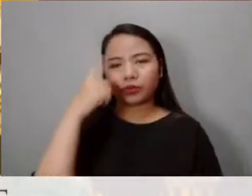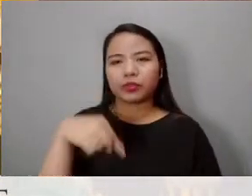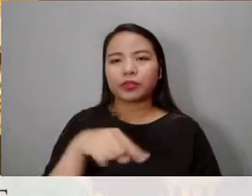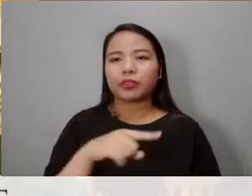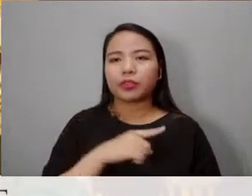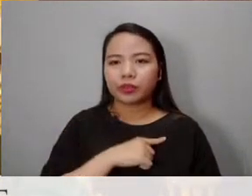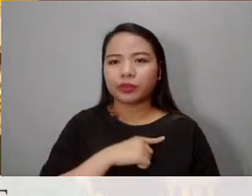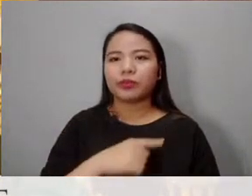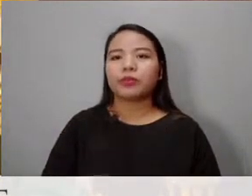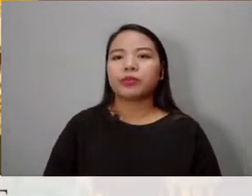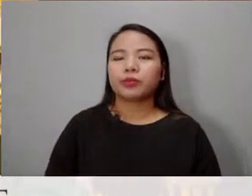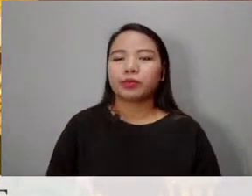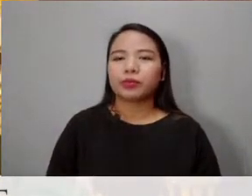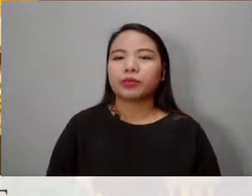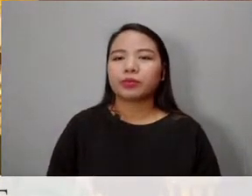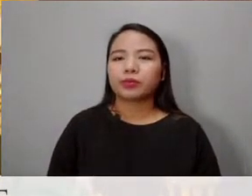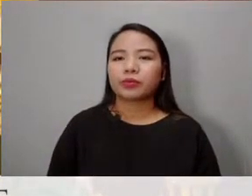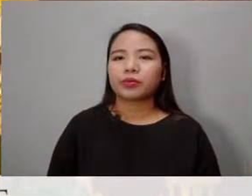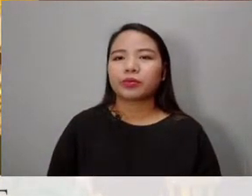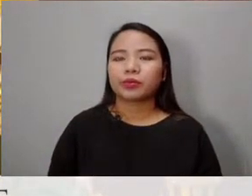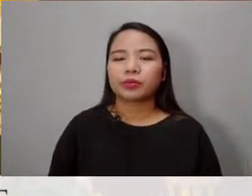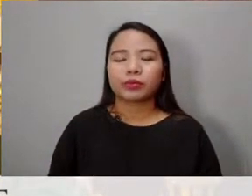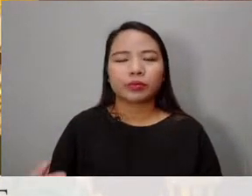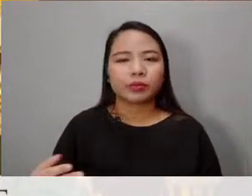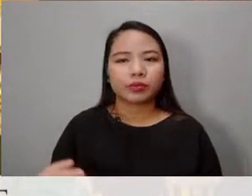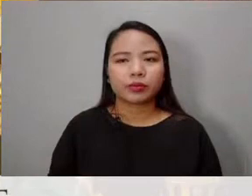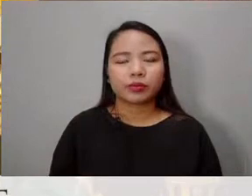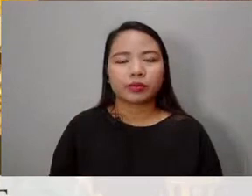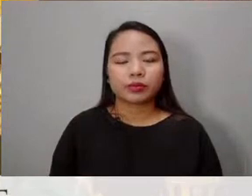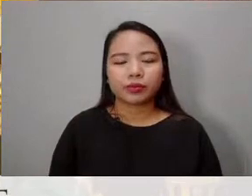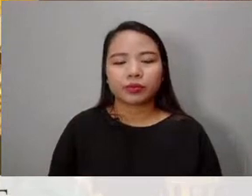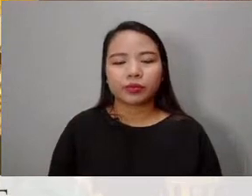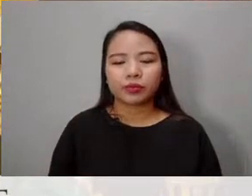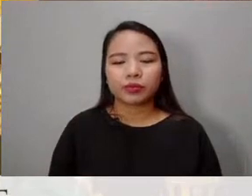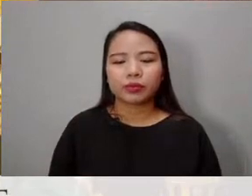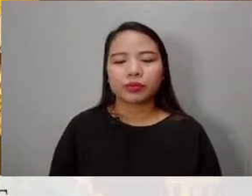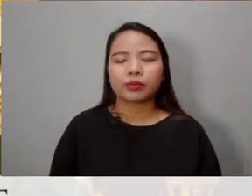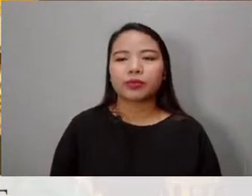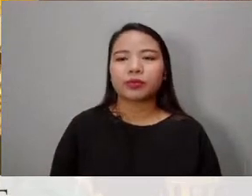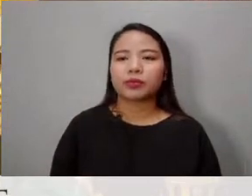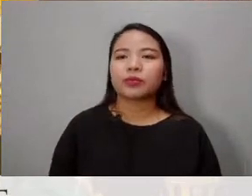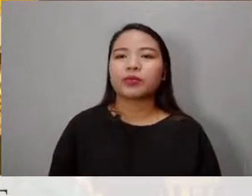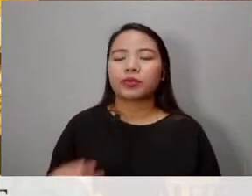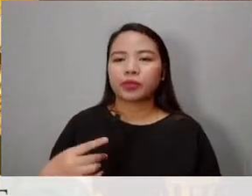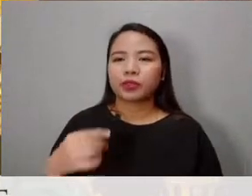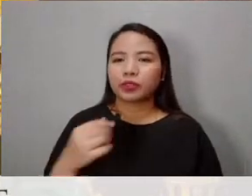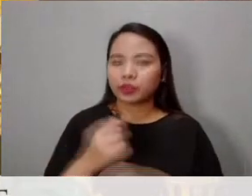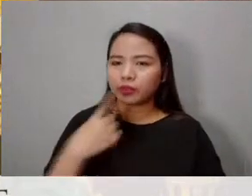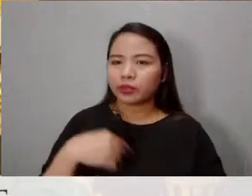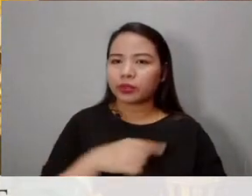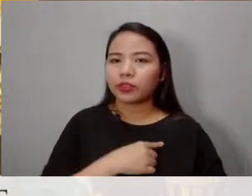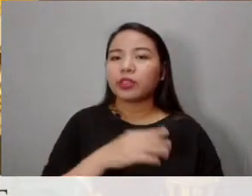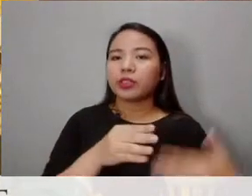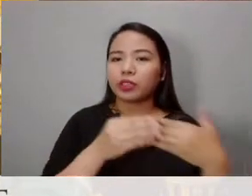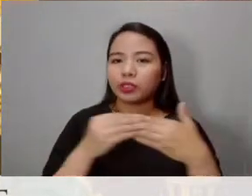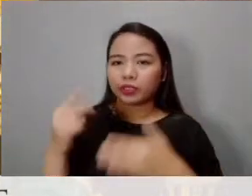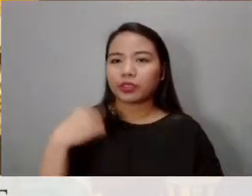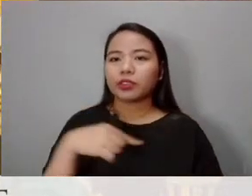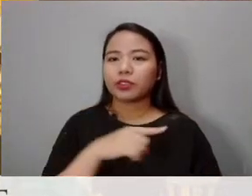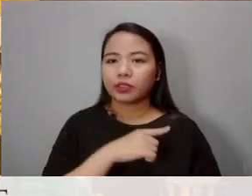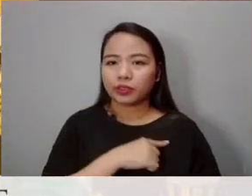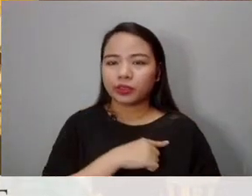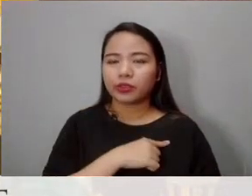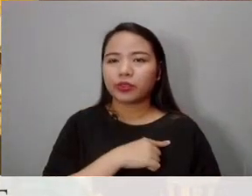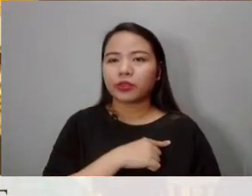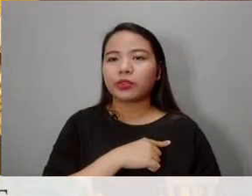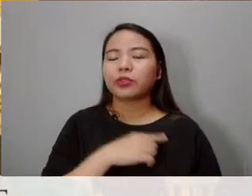of our continued prayers for you as you shepherd us and guide us to a deeper